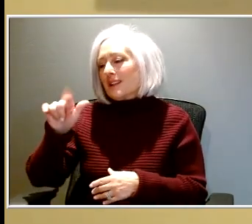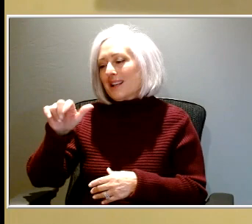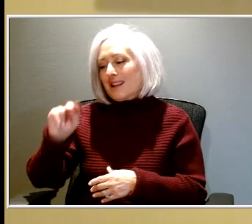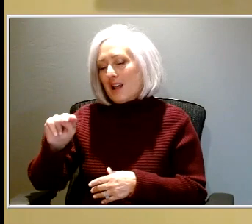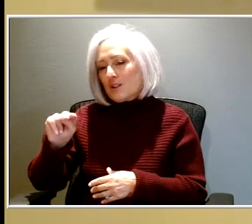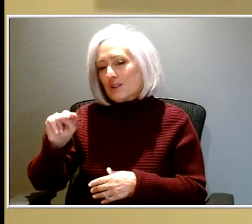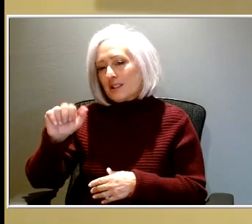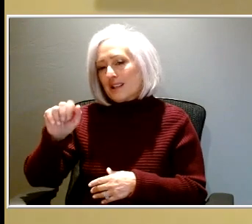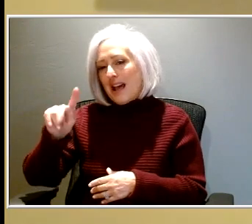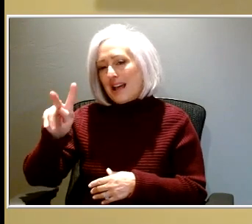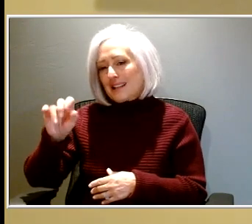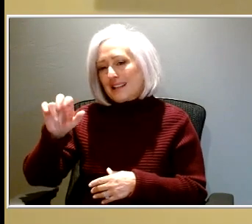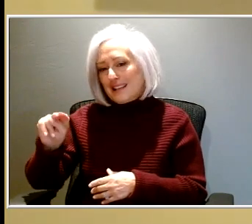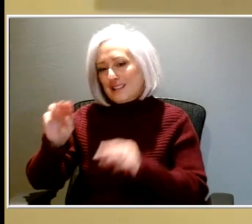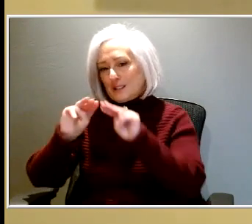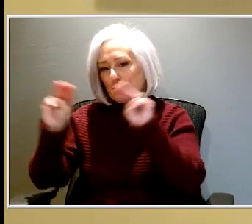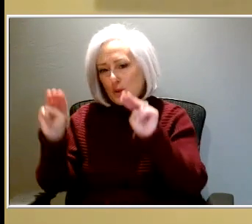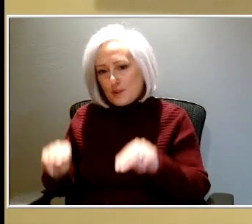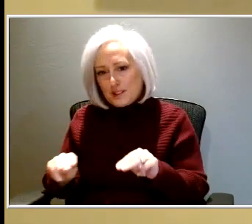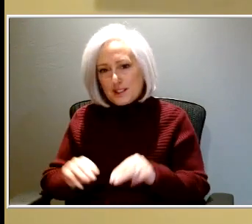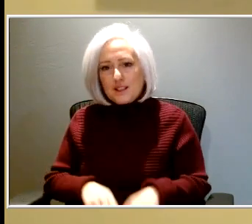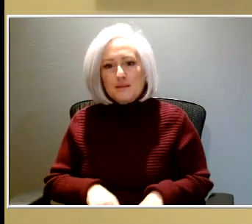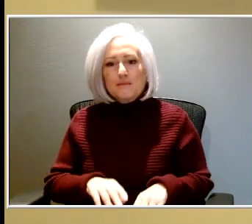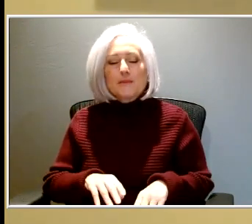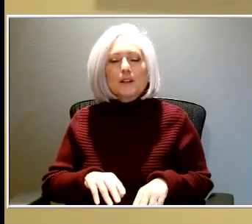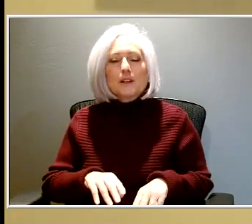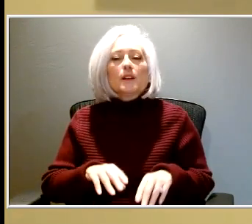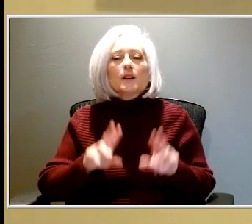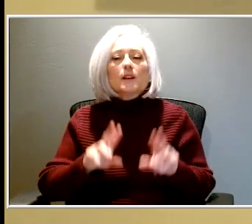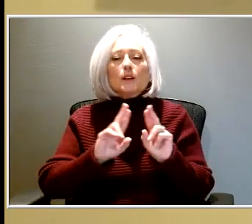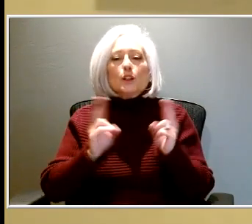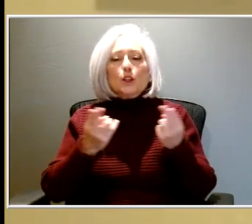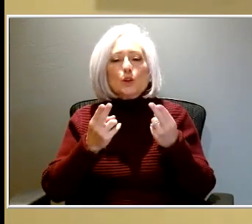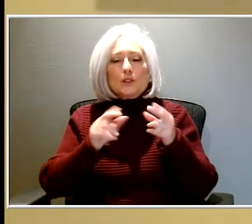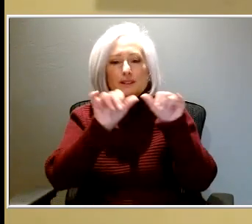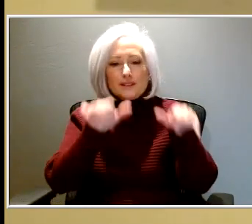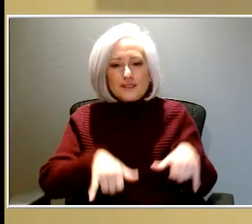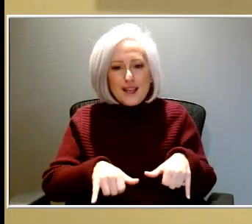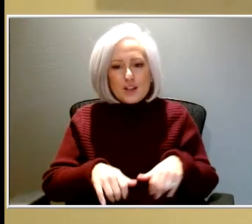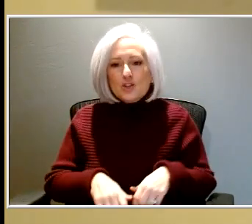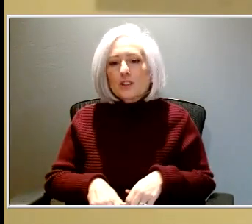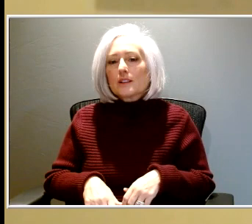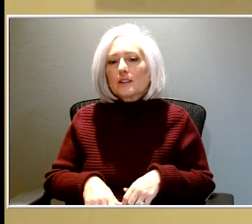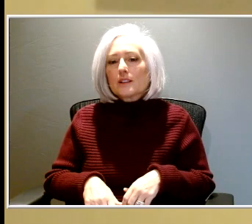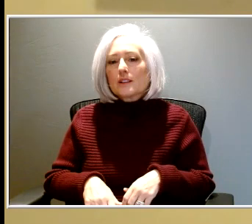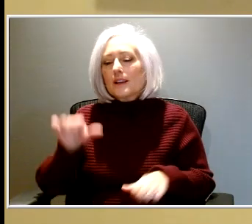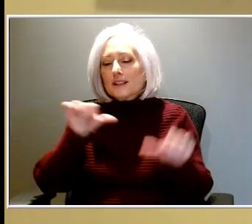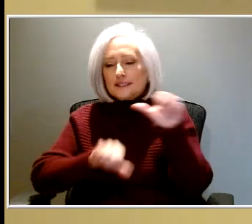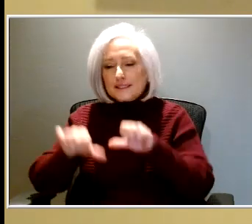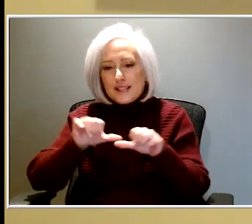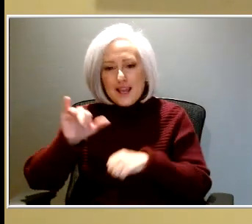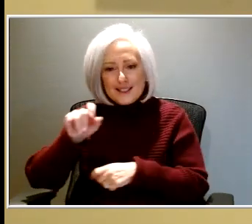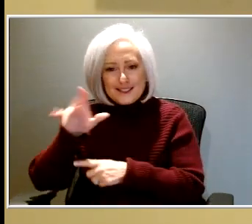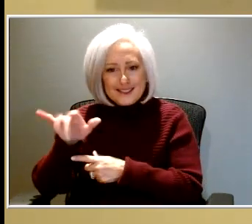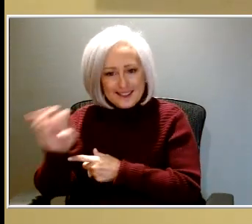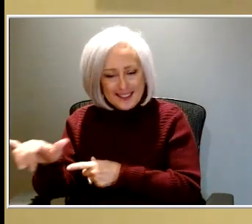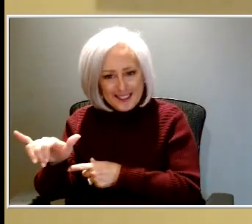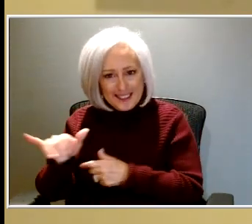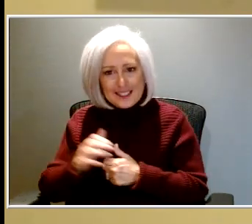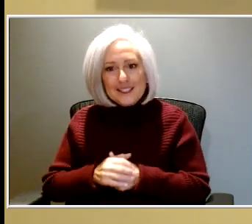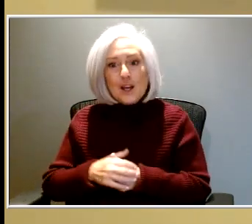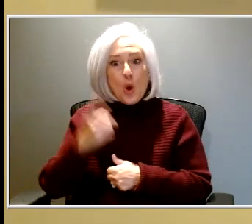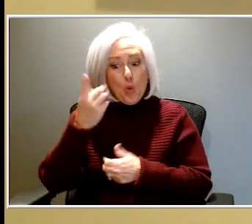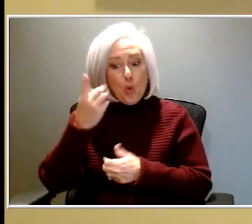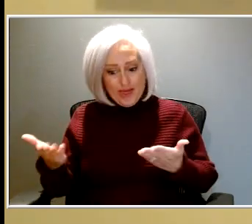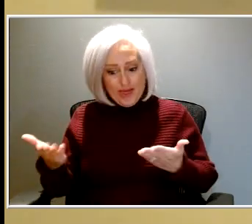the Union Station, and Science City. And one of the ones I get a lot